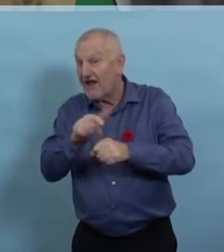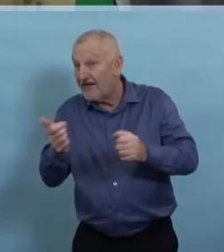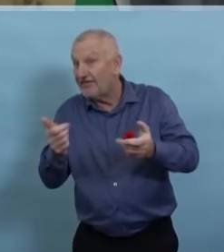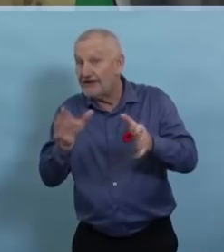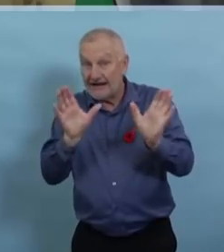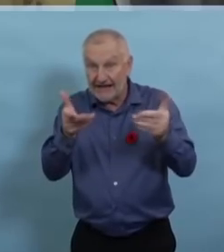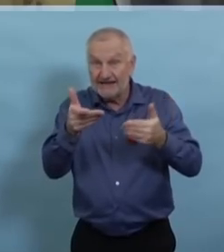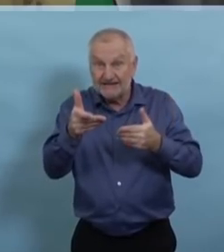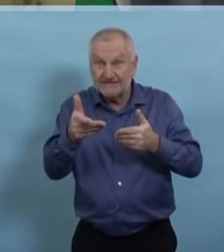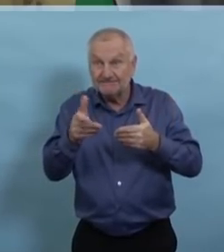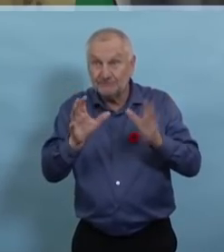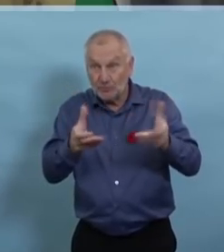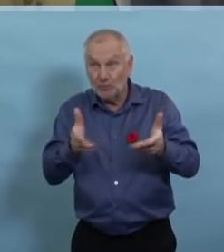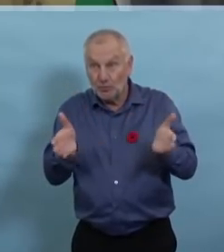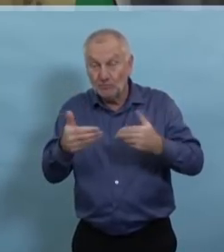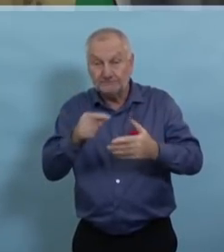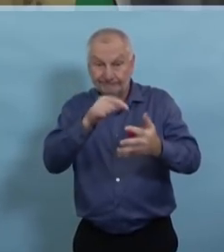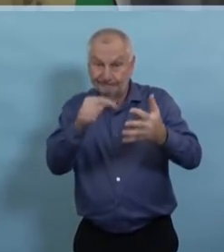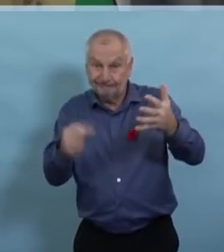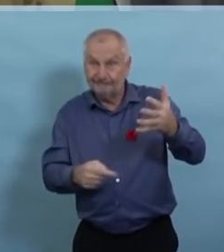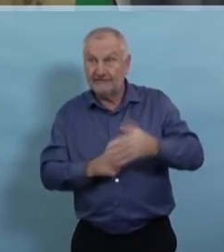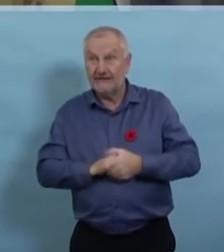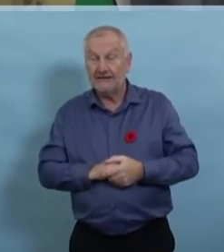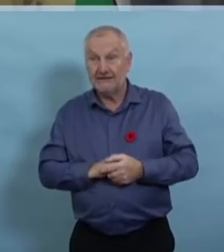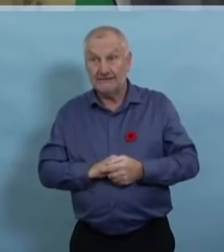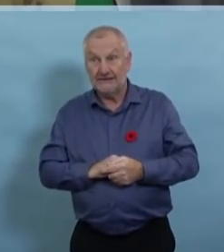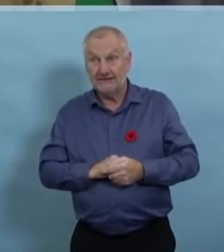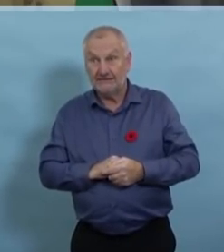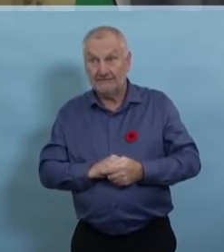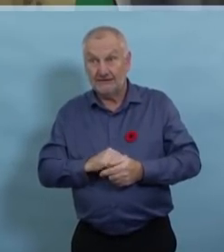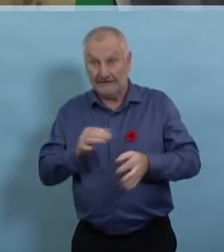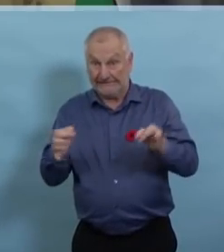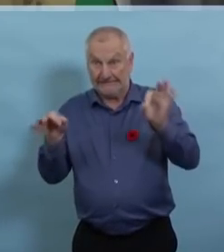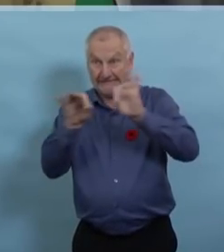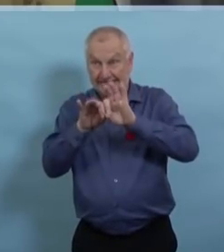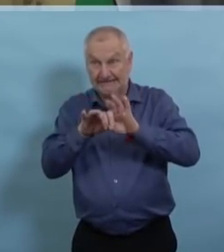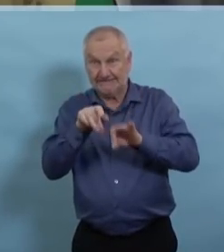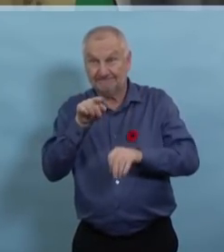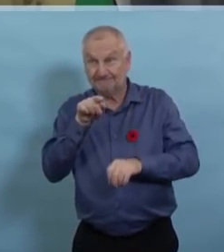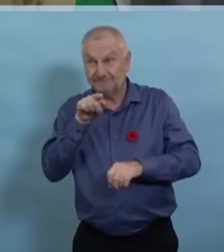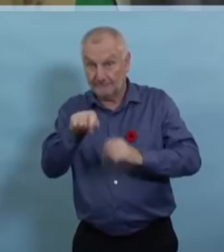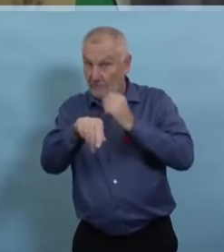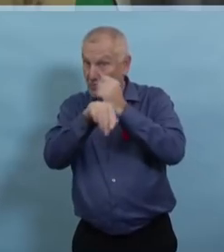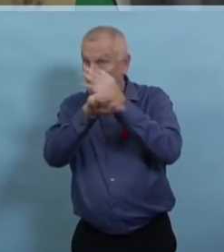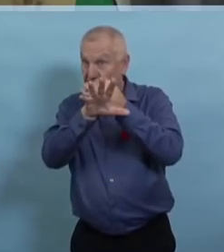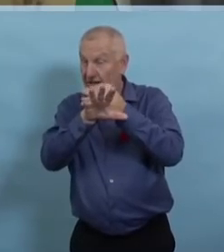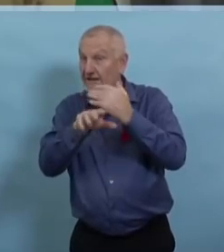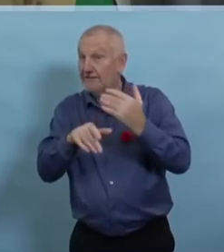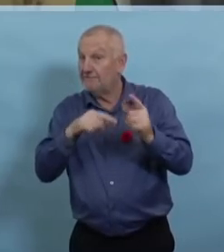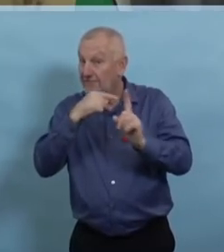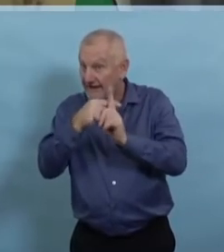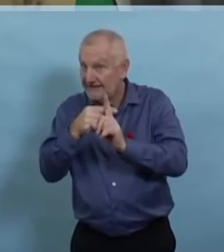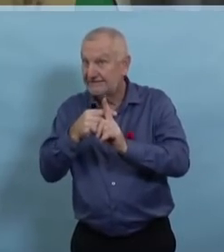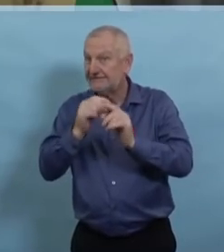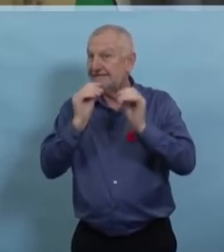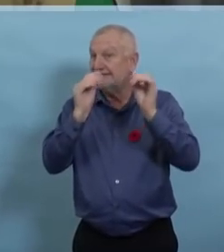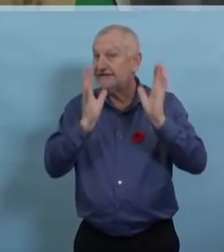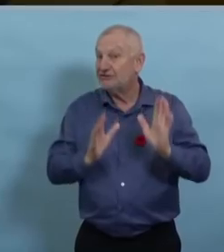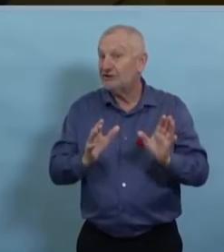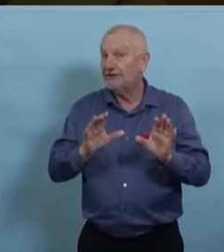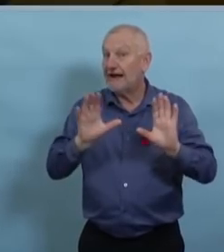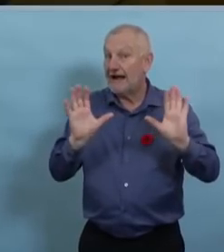will be important for those who are at-home learning now, but also for teachers who are in the classroom and doing both models.